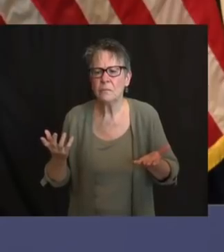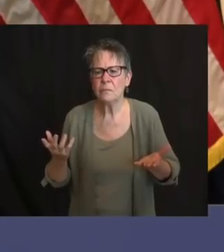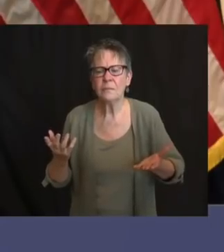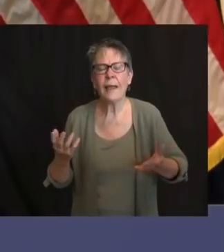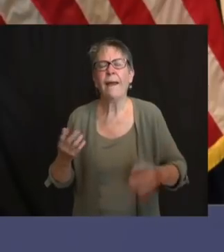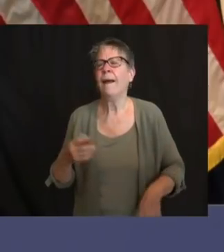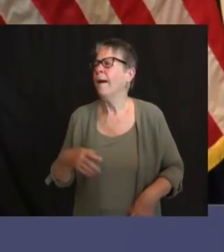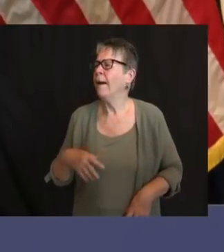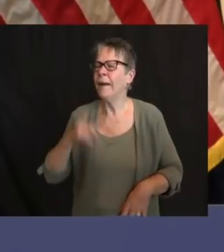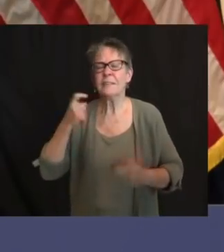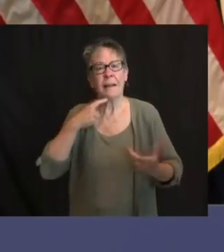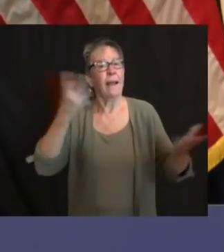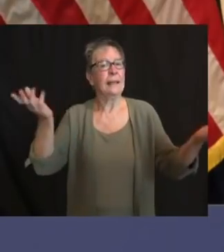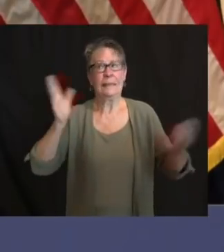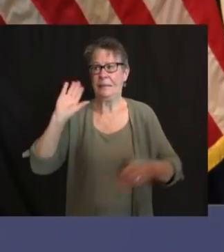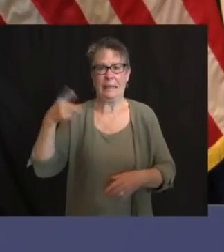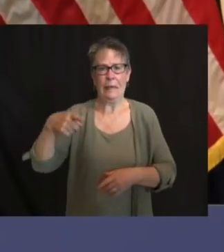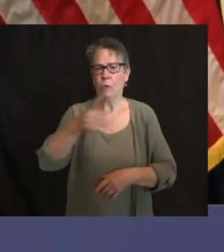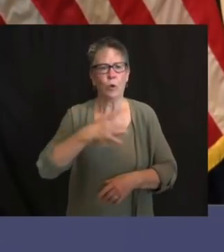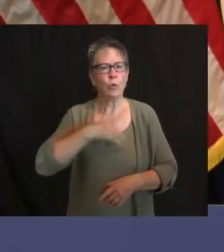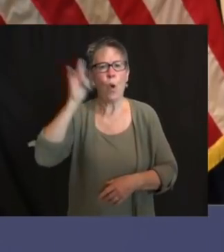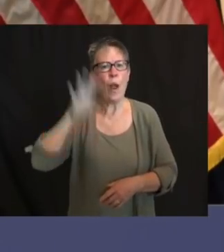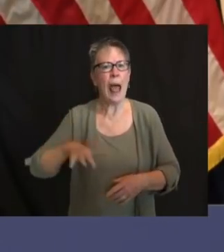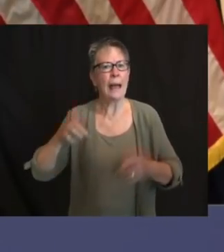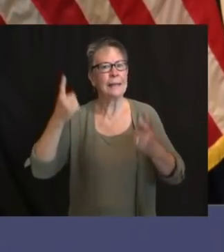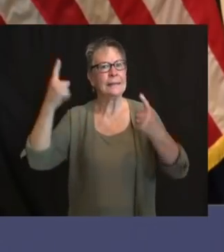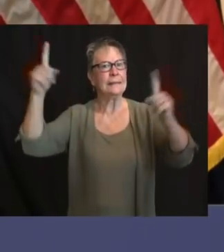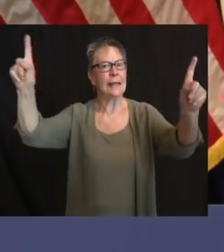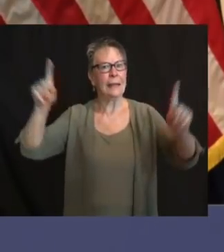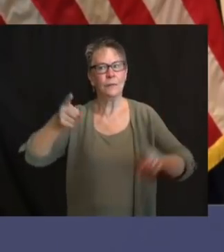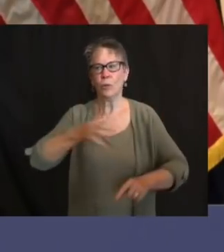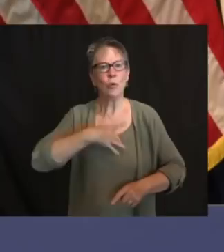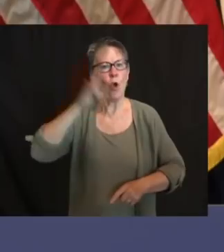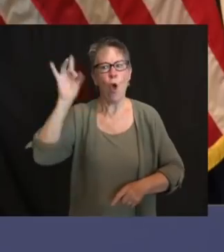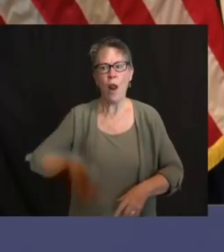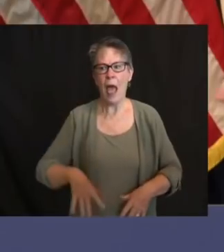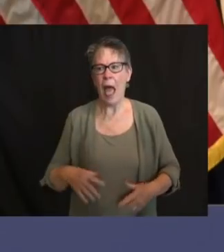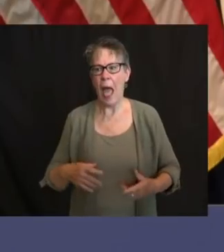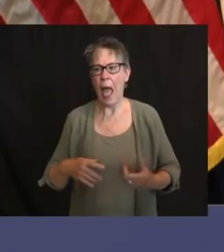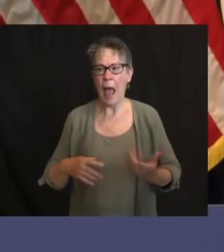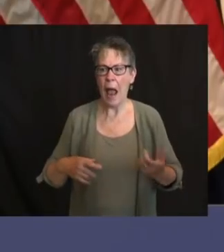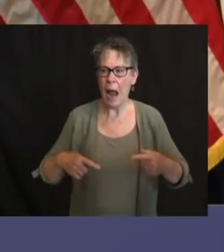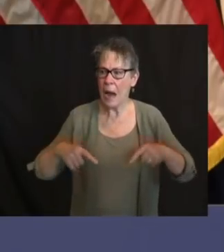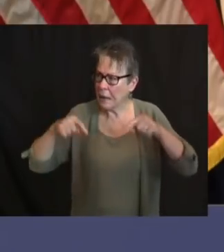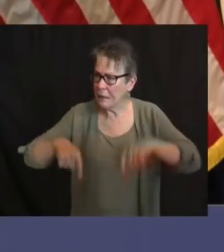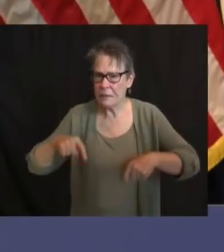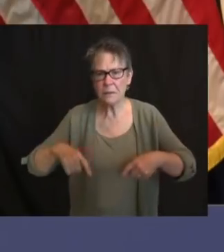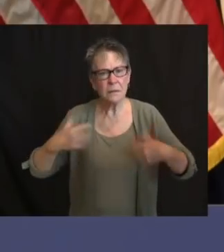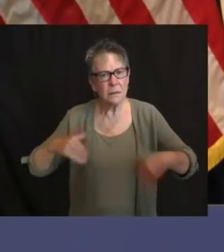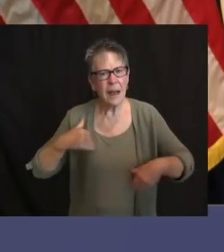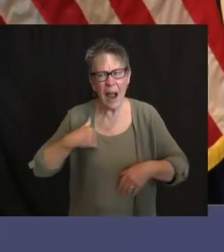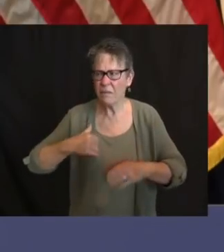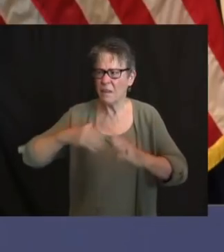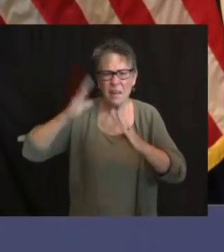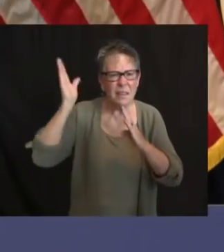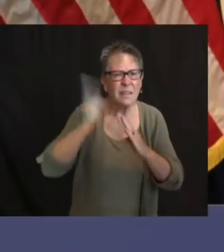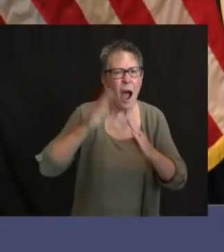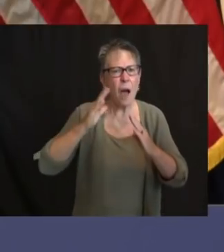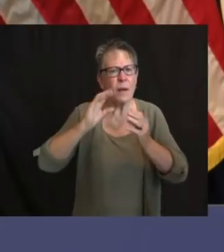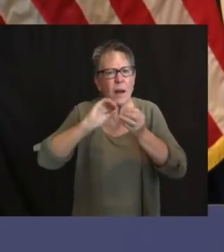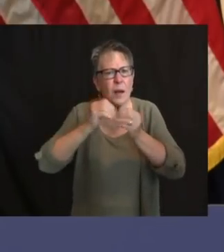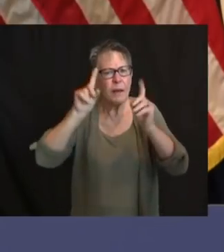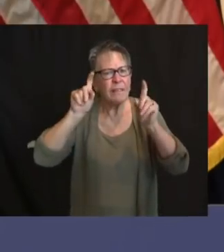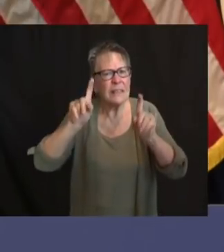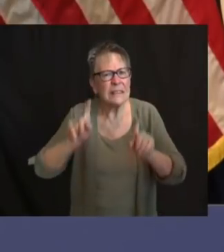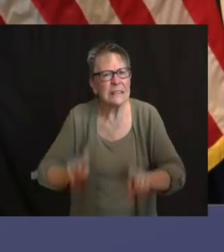#1 per capita testing state in America. We have among the lowest rates of transmission of any American state.